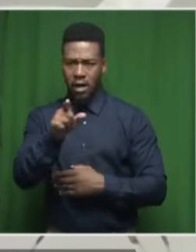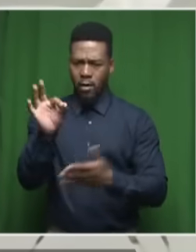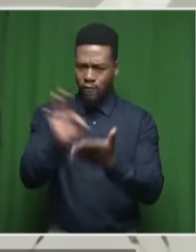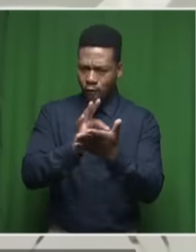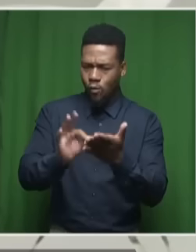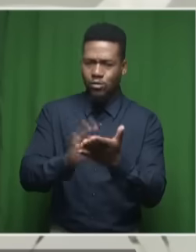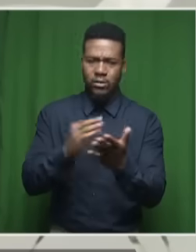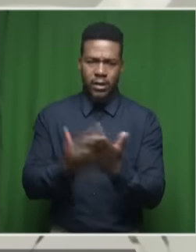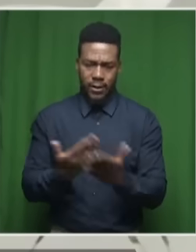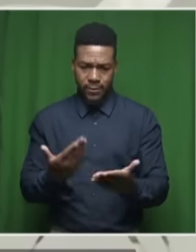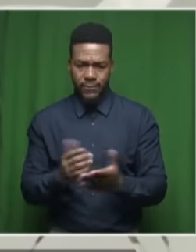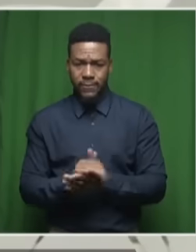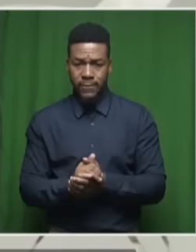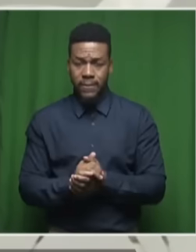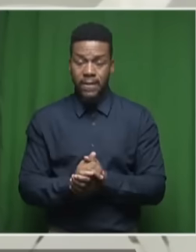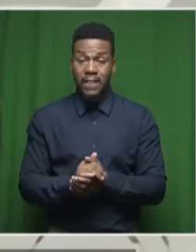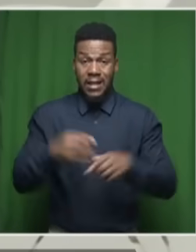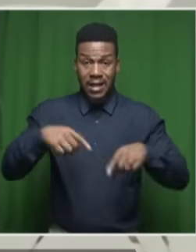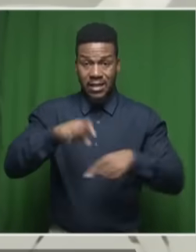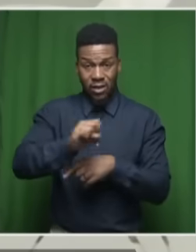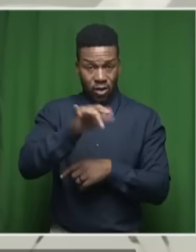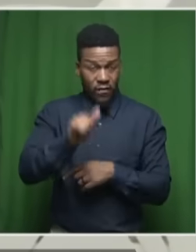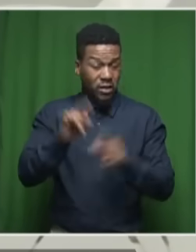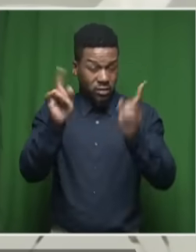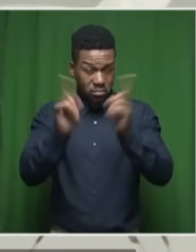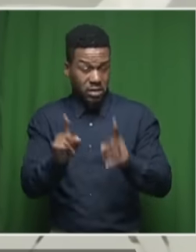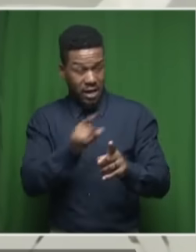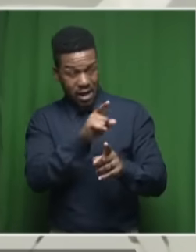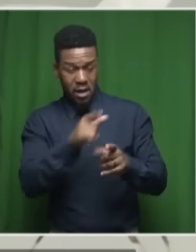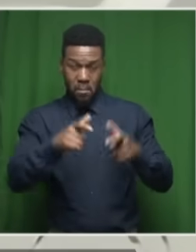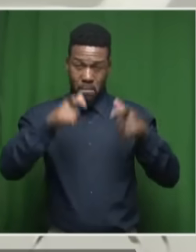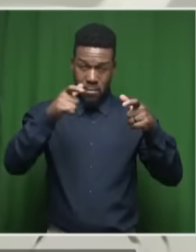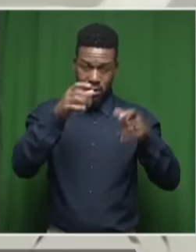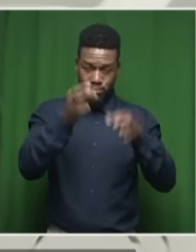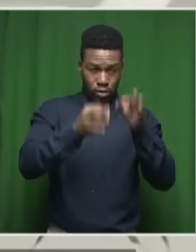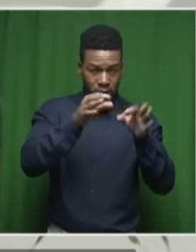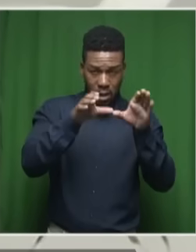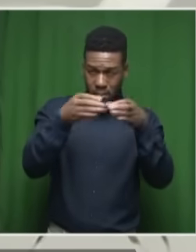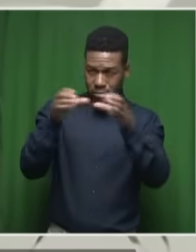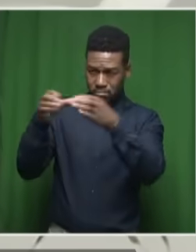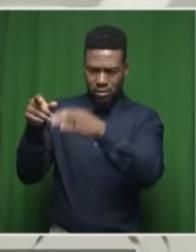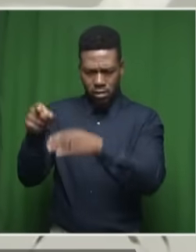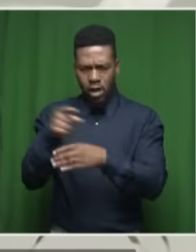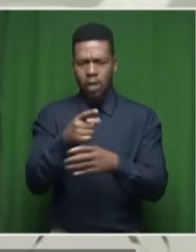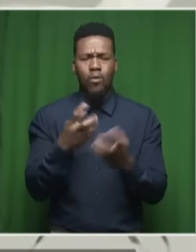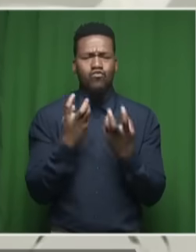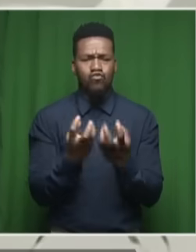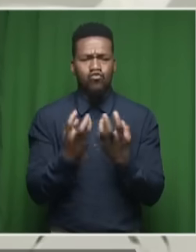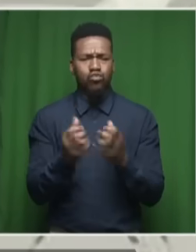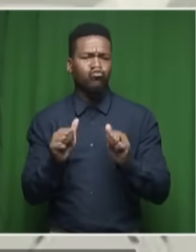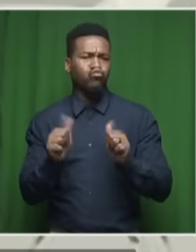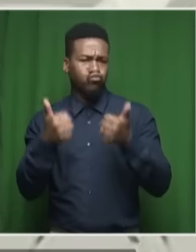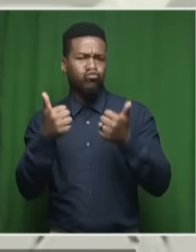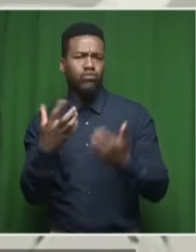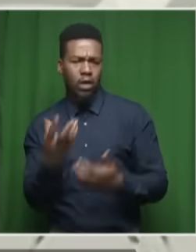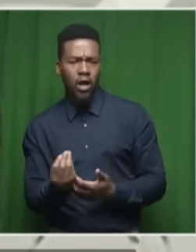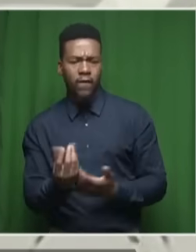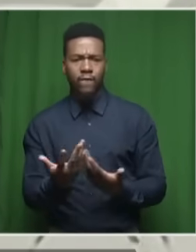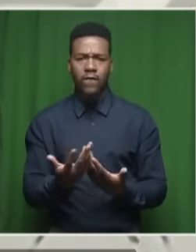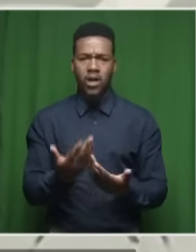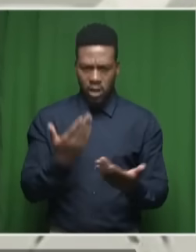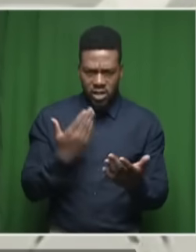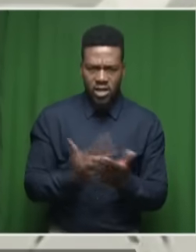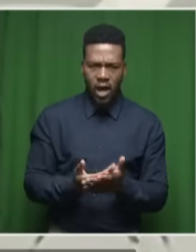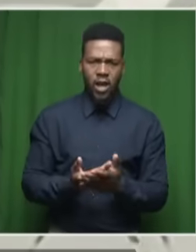Africa, especially the bigger ones, are well resourced and they are grounded, that they can be able to